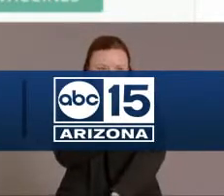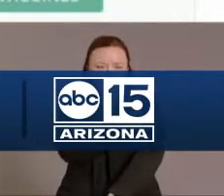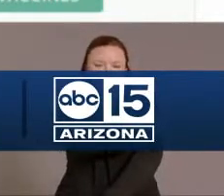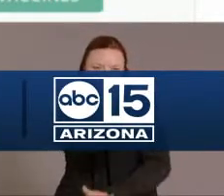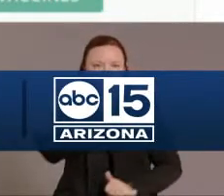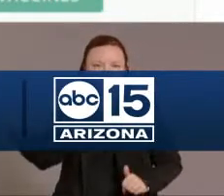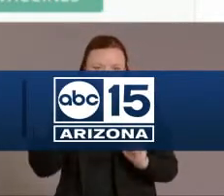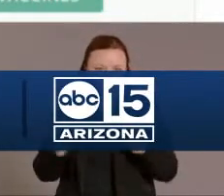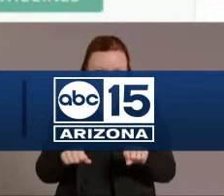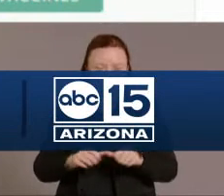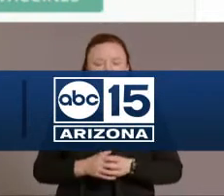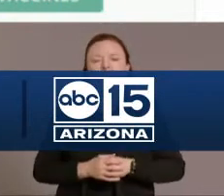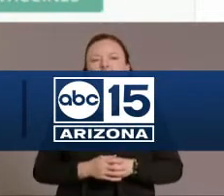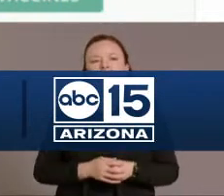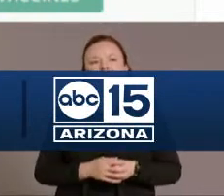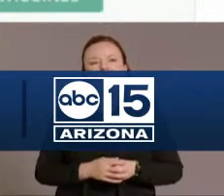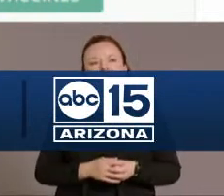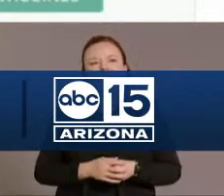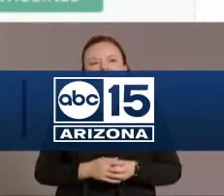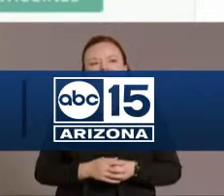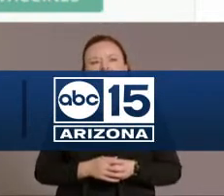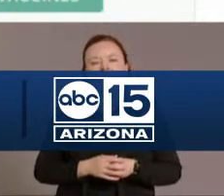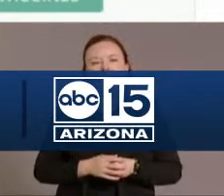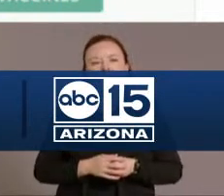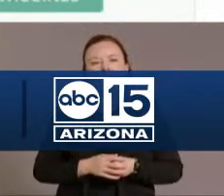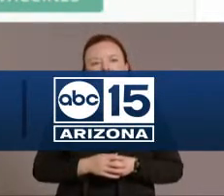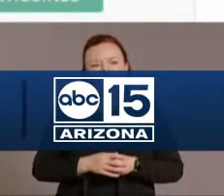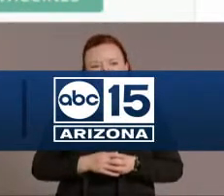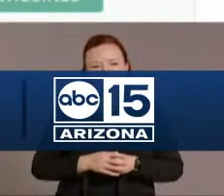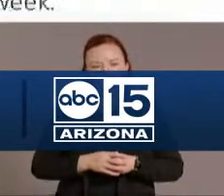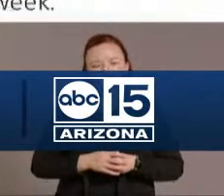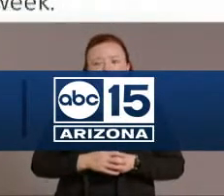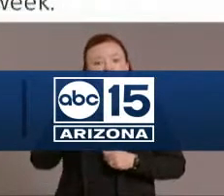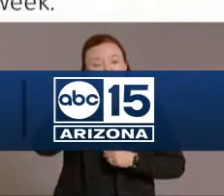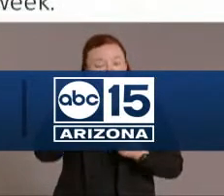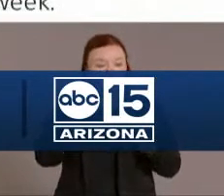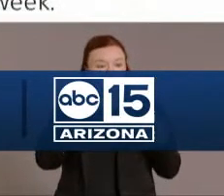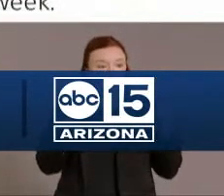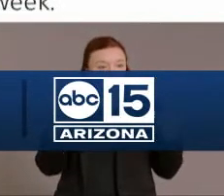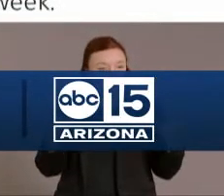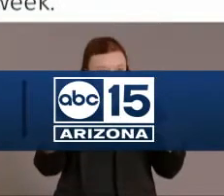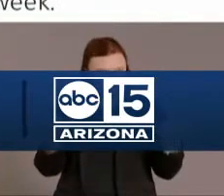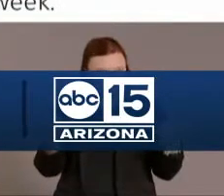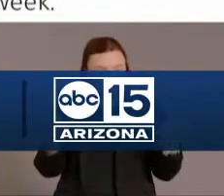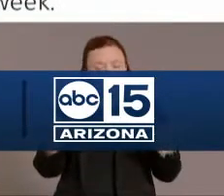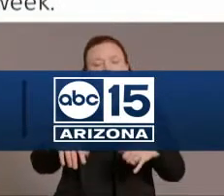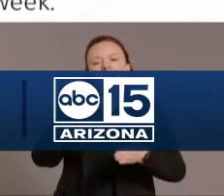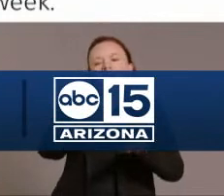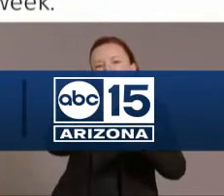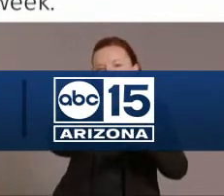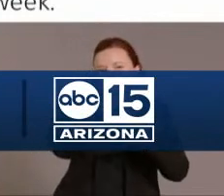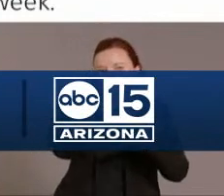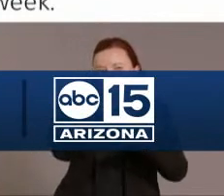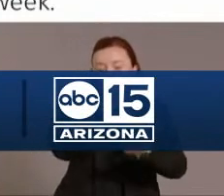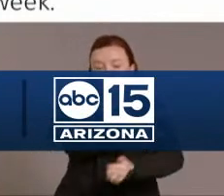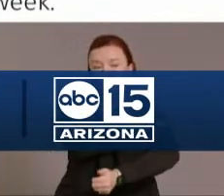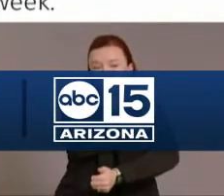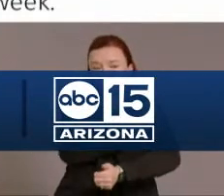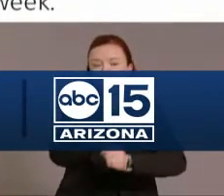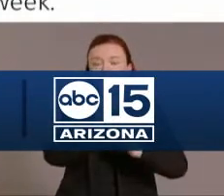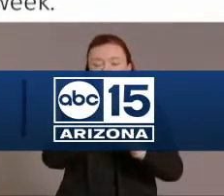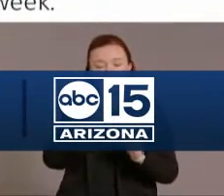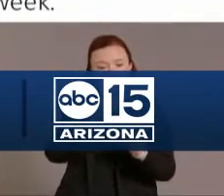state. One of the announcements we announced today is that providers can directly order vaccines starting next